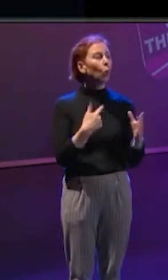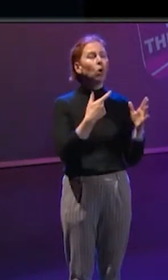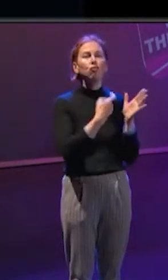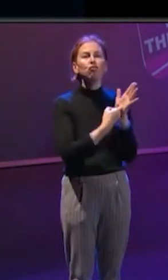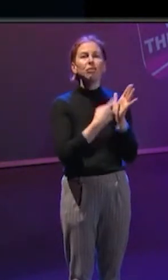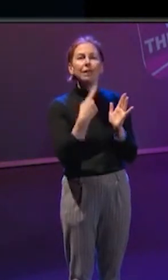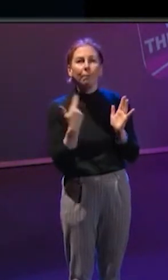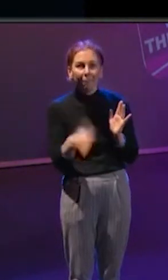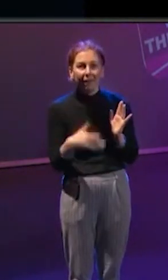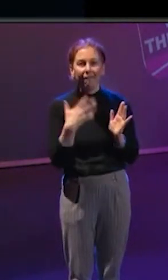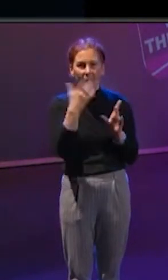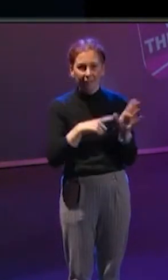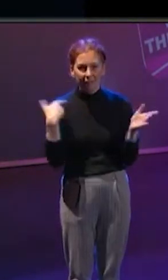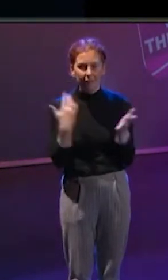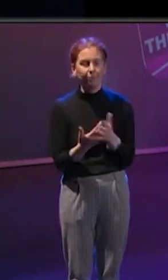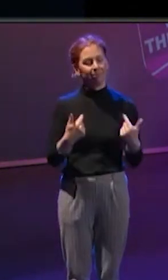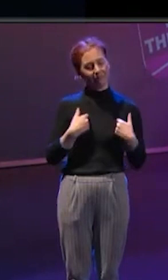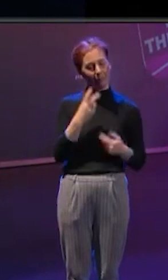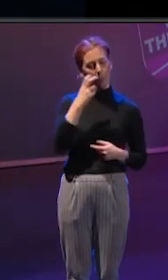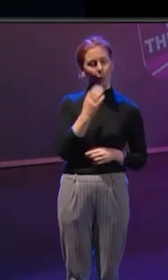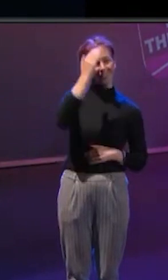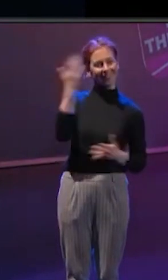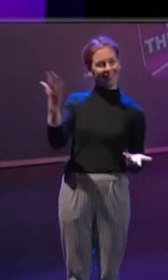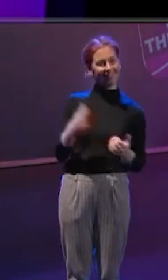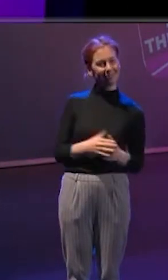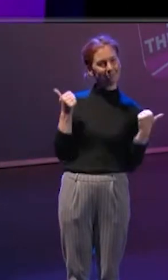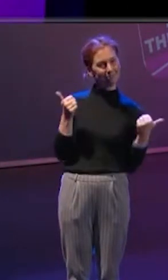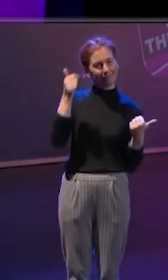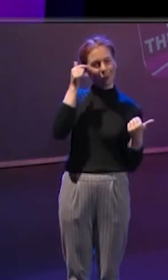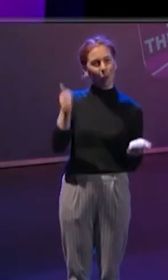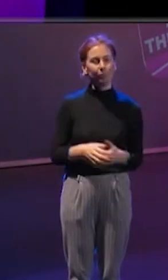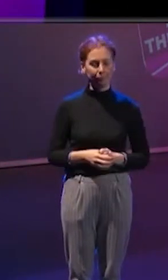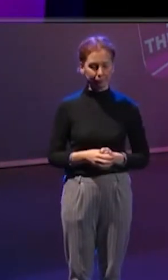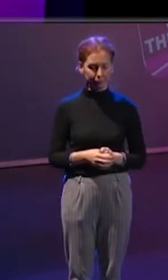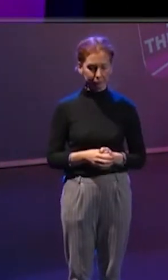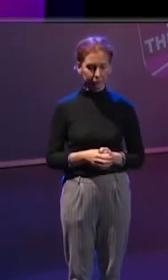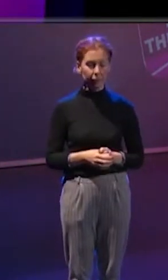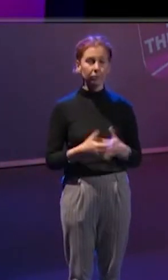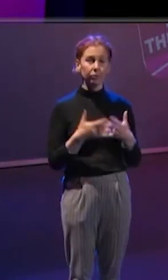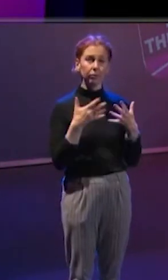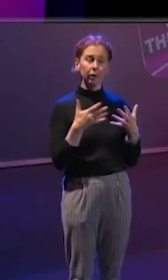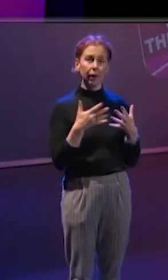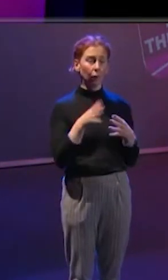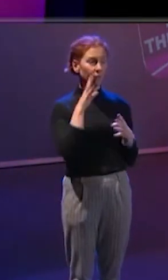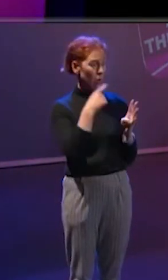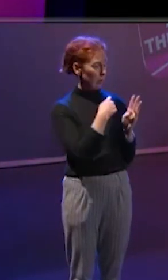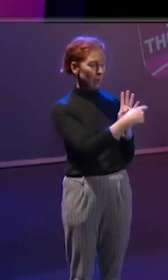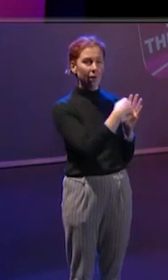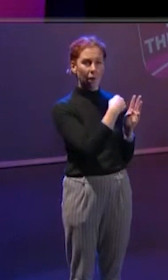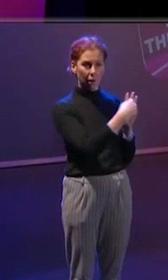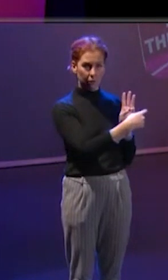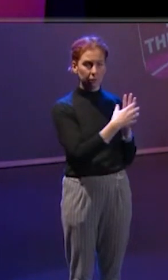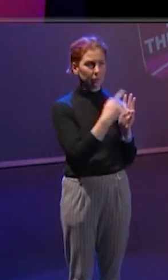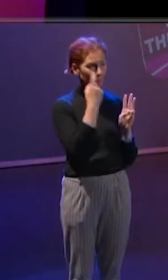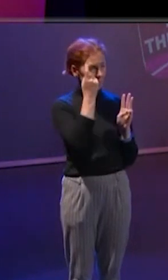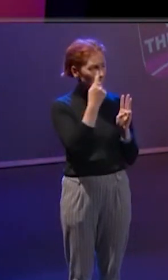doing five. Five, there yeah, there we go. I'm the eldest here. That's good to know. Amazing. Now that you've heard a bit about our panellists, maybe try and think about